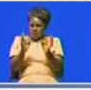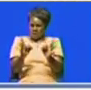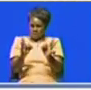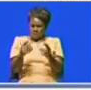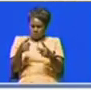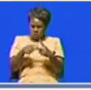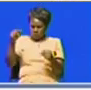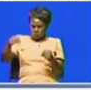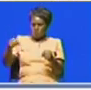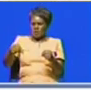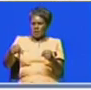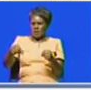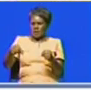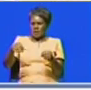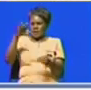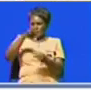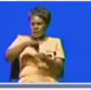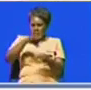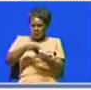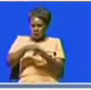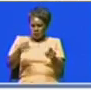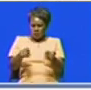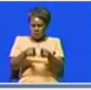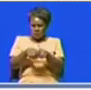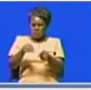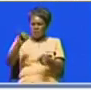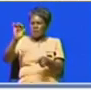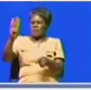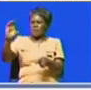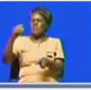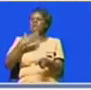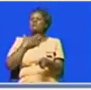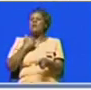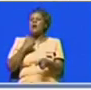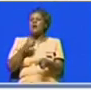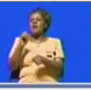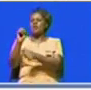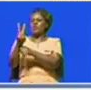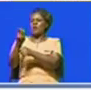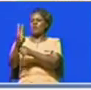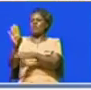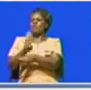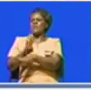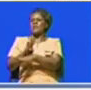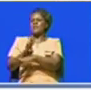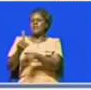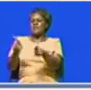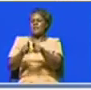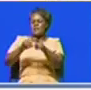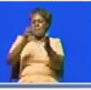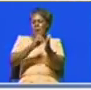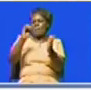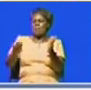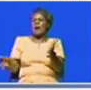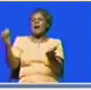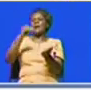today and these elections were conducted the way IBC wants to conduct them, we will spend $12 billion, then they'll be nullified again. We'll